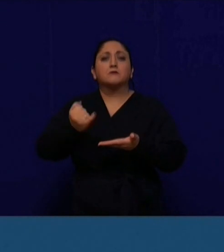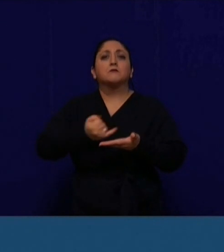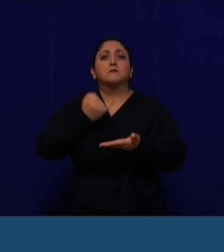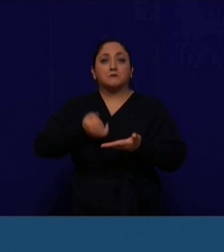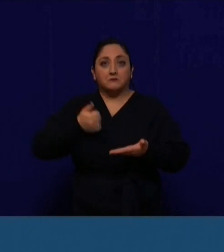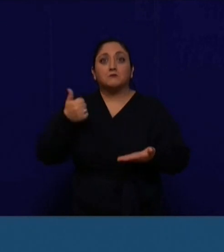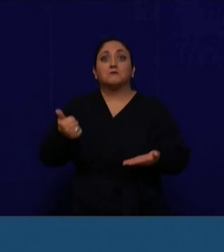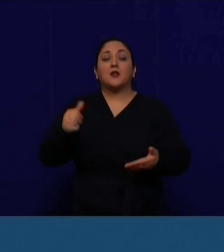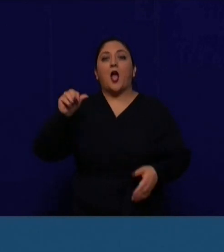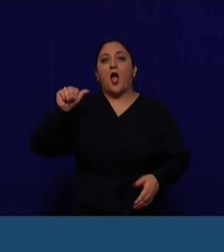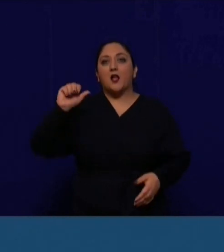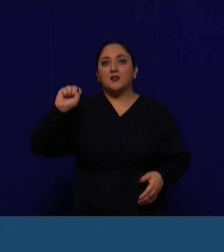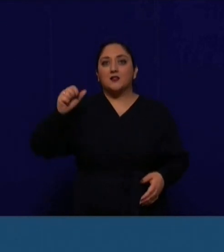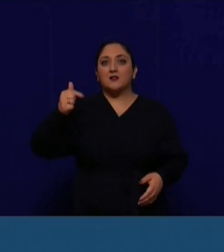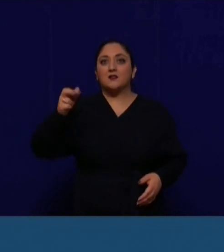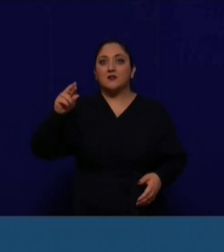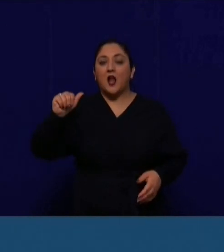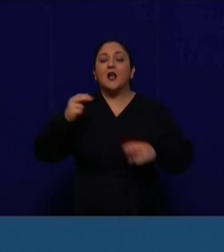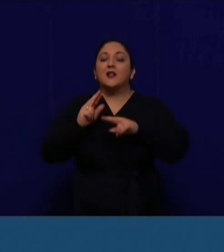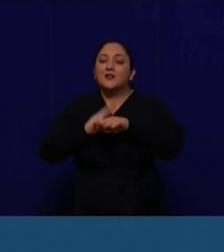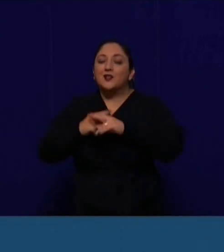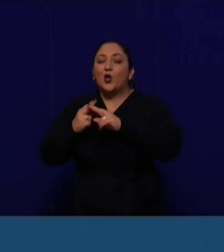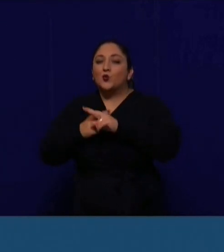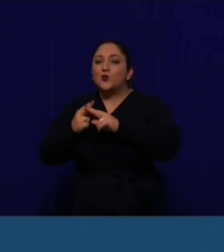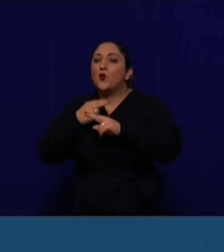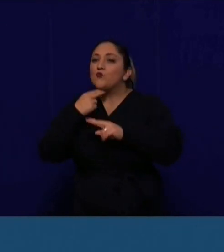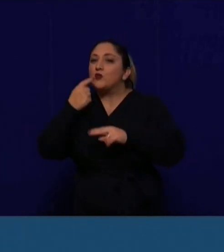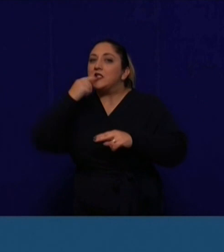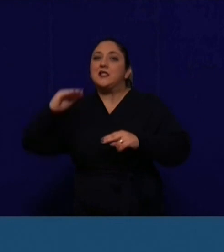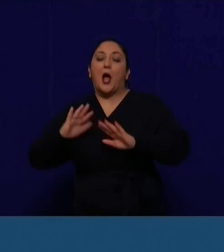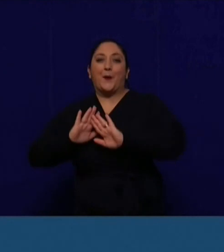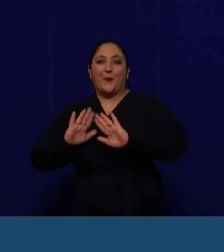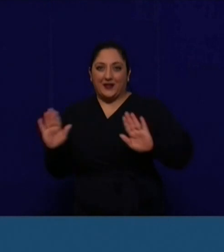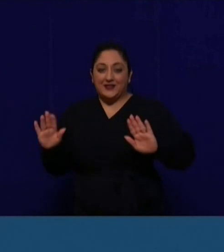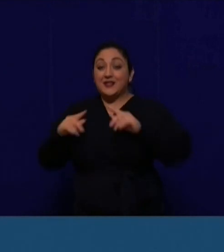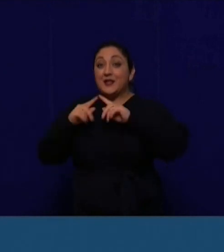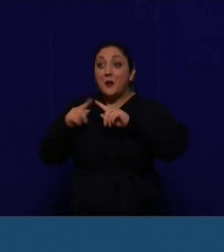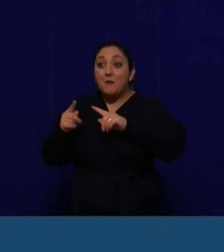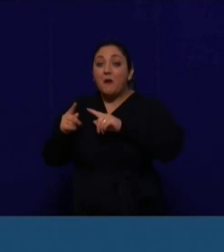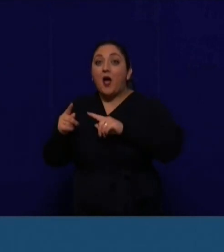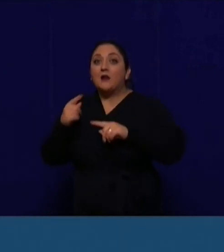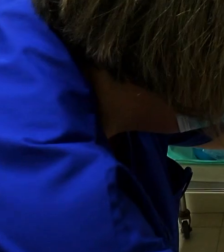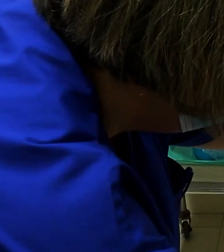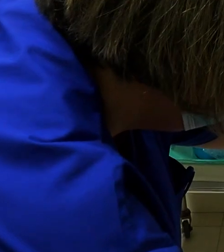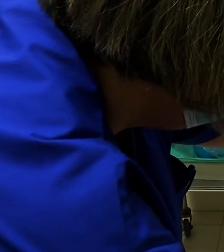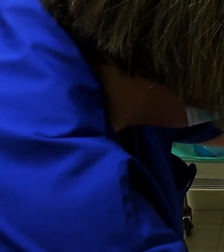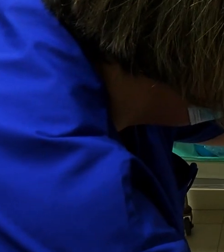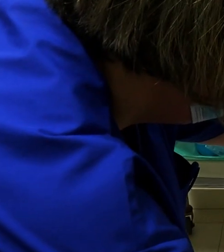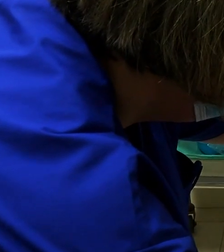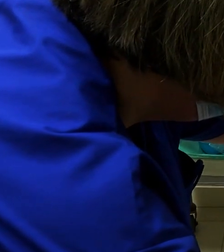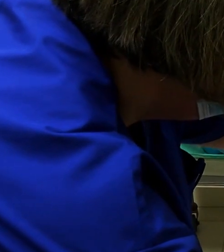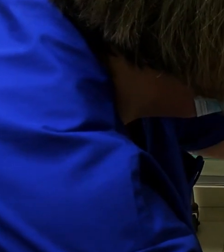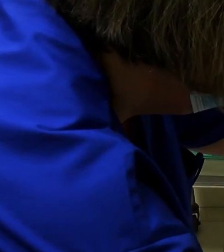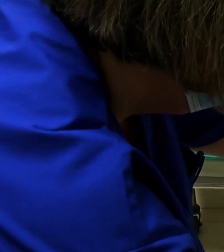l-AstraZeneca issa inwesswew l-użu tagħha u nistgħu nibdew nużawha wkoll sa etajiet sa 70 sena. Dan se jwassal